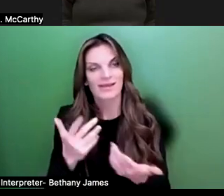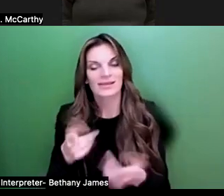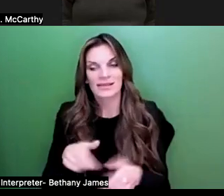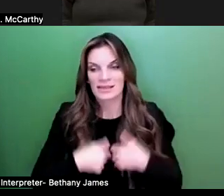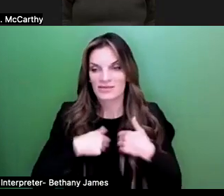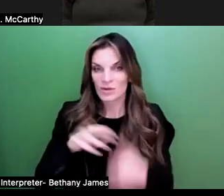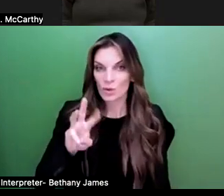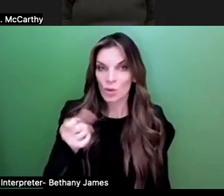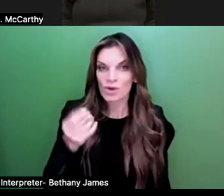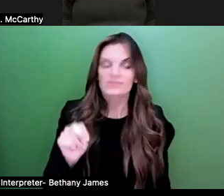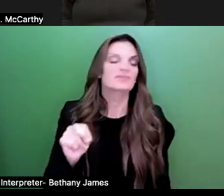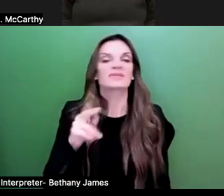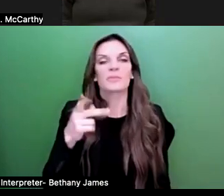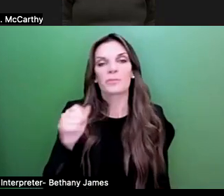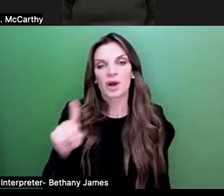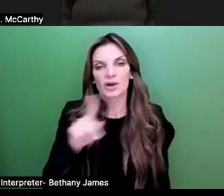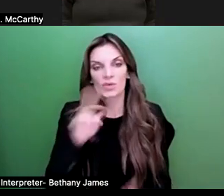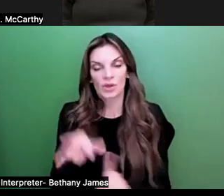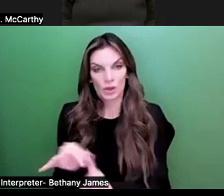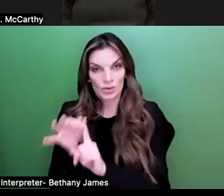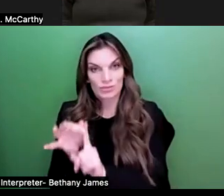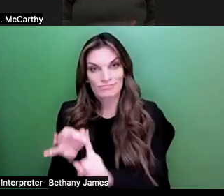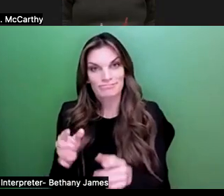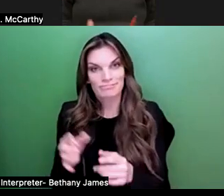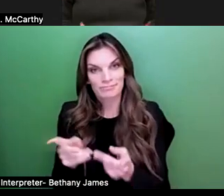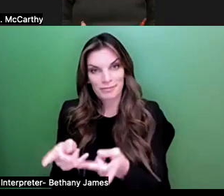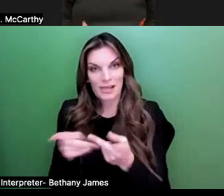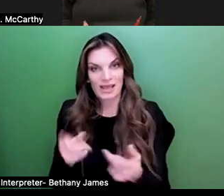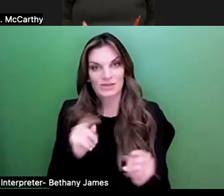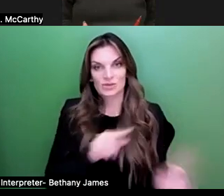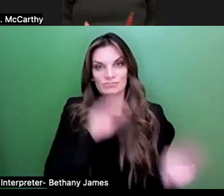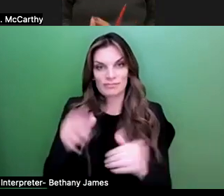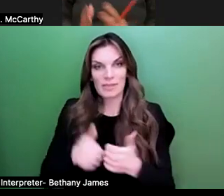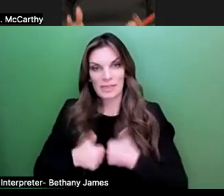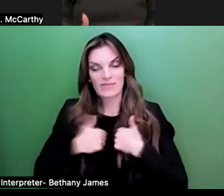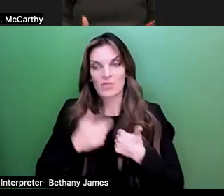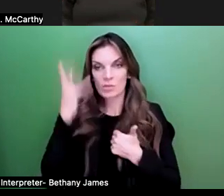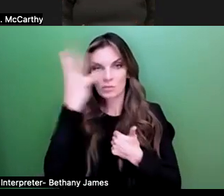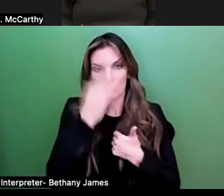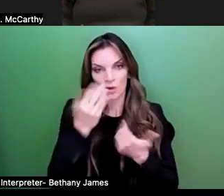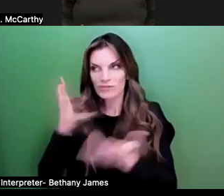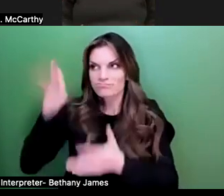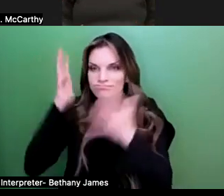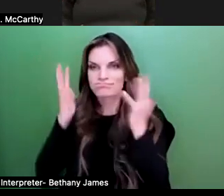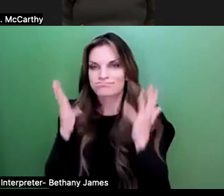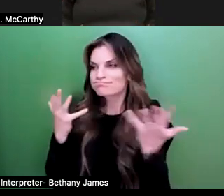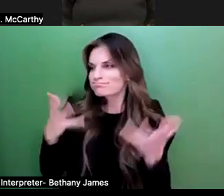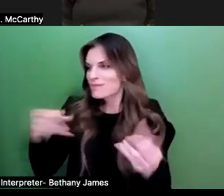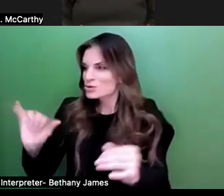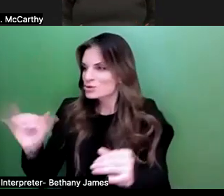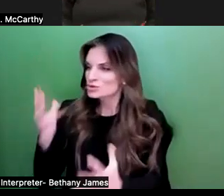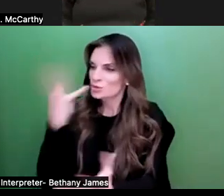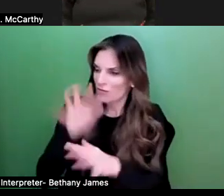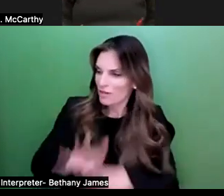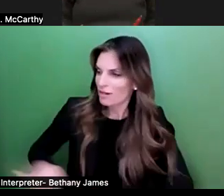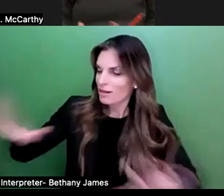Park. And it's a unique place to live that has a really beautiful tapestry of many different individuals